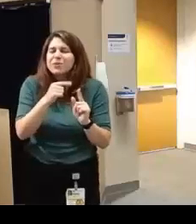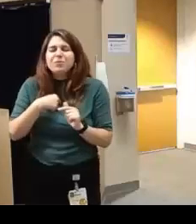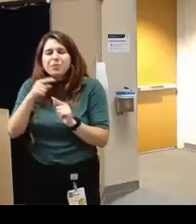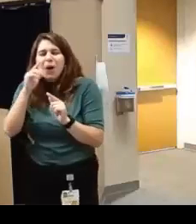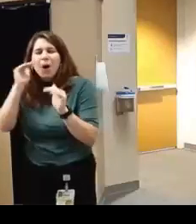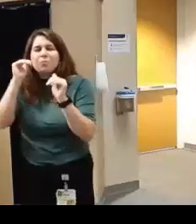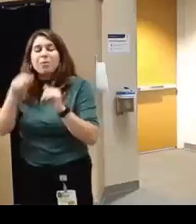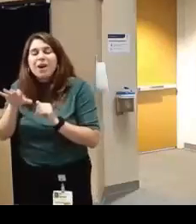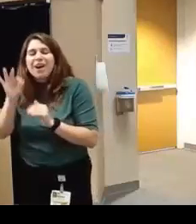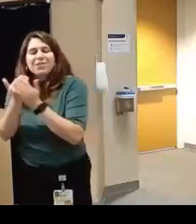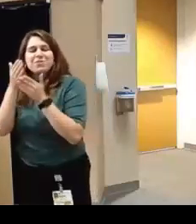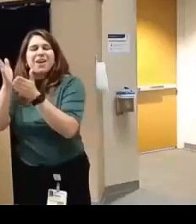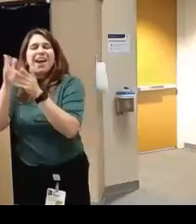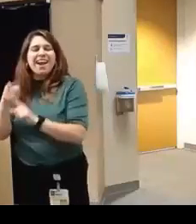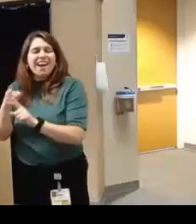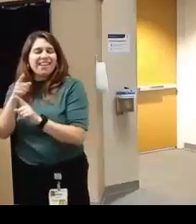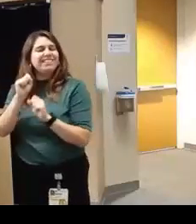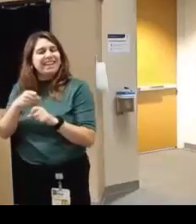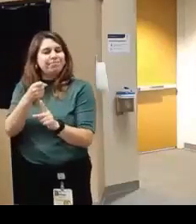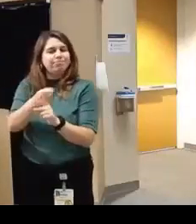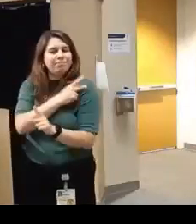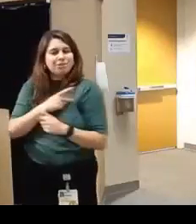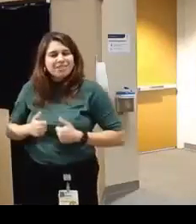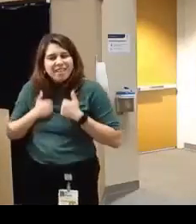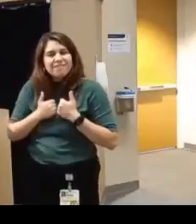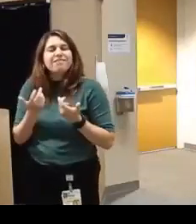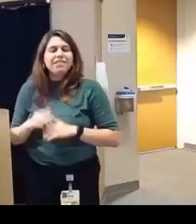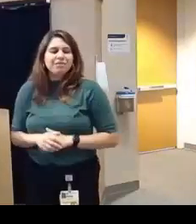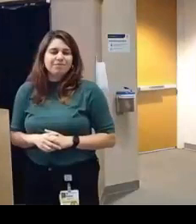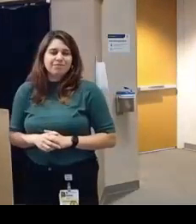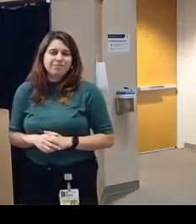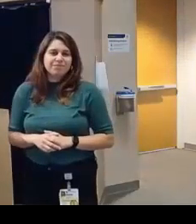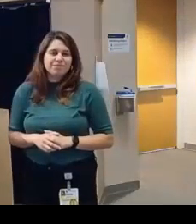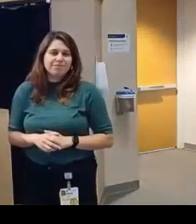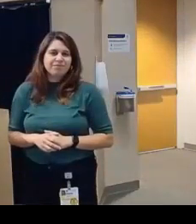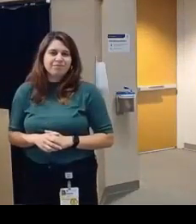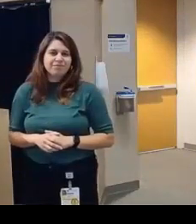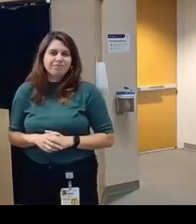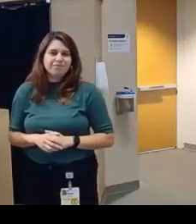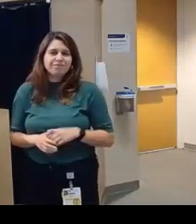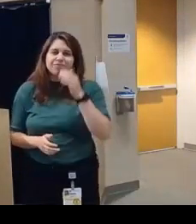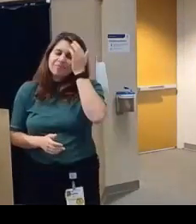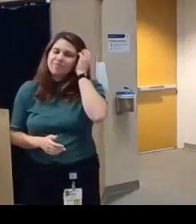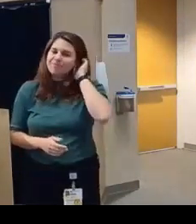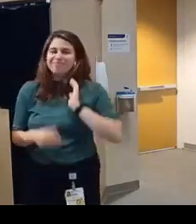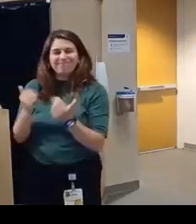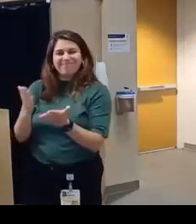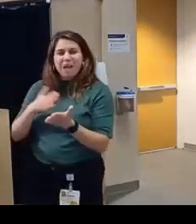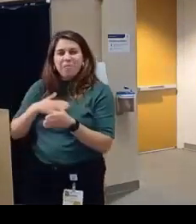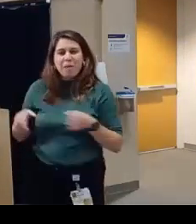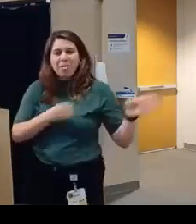new ways of doing things that will really make an impact on patients' lives and address their needs? All right, so this is the